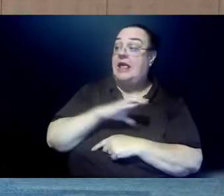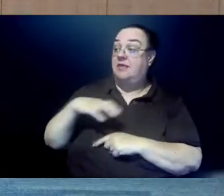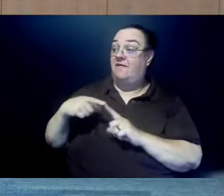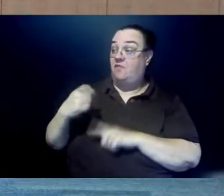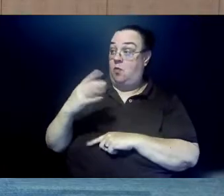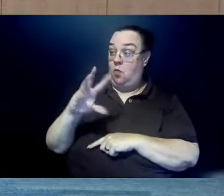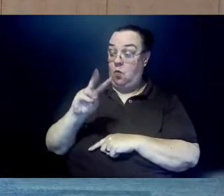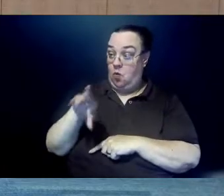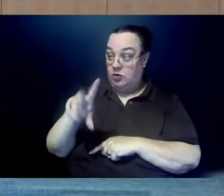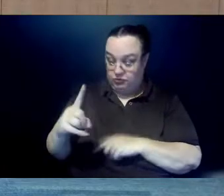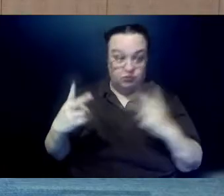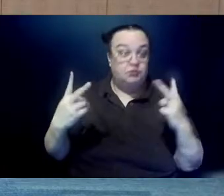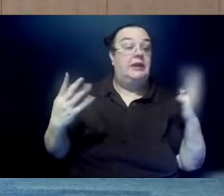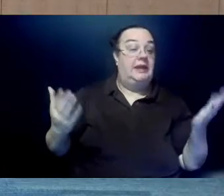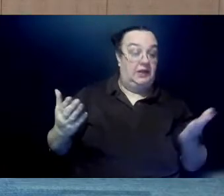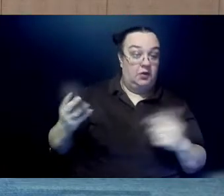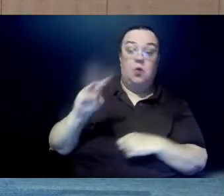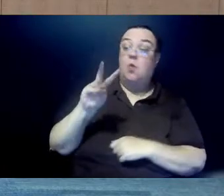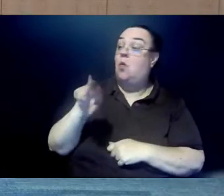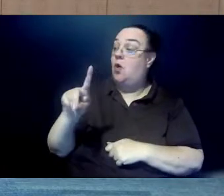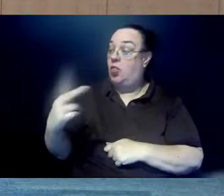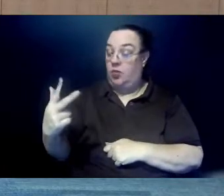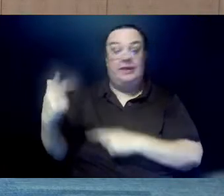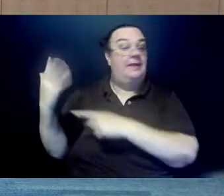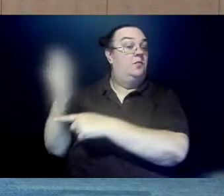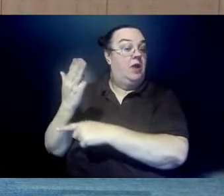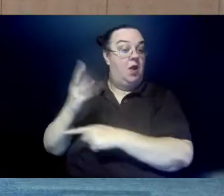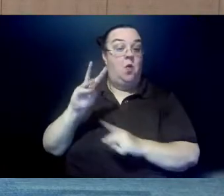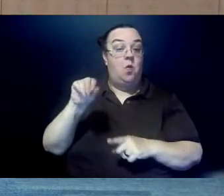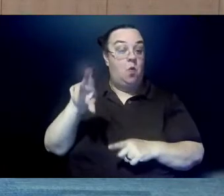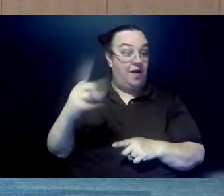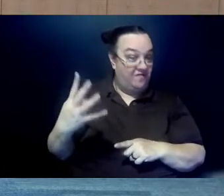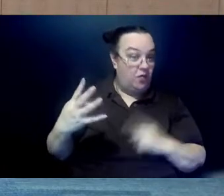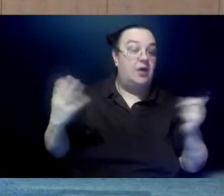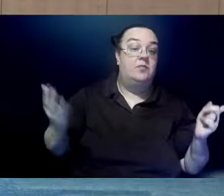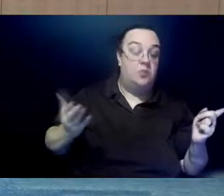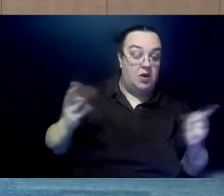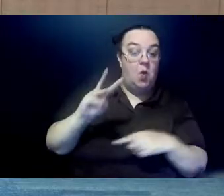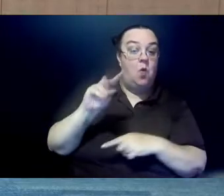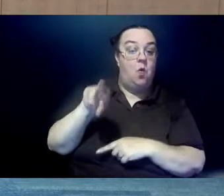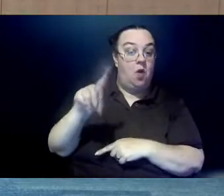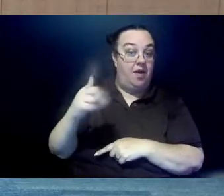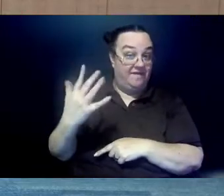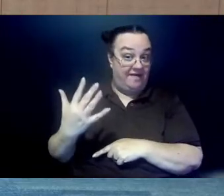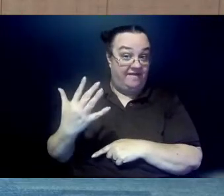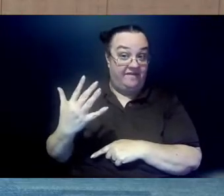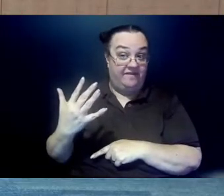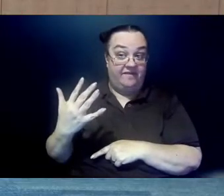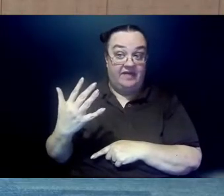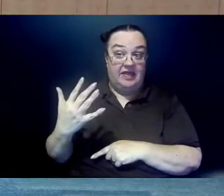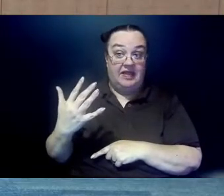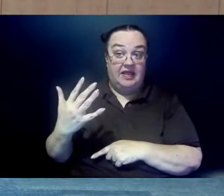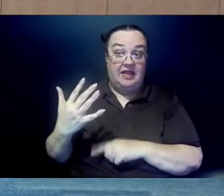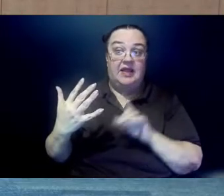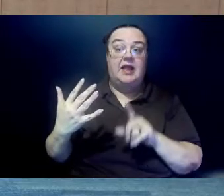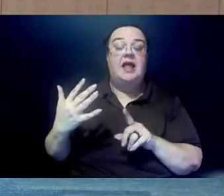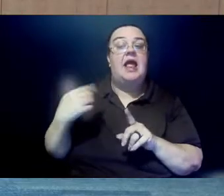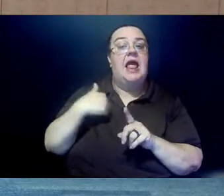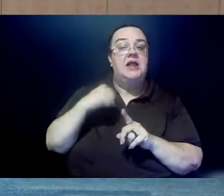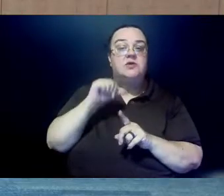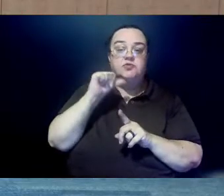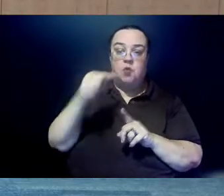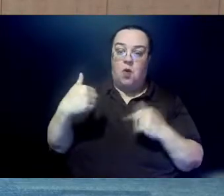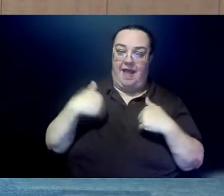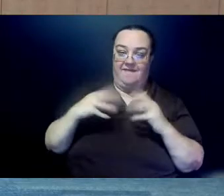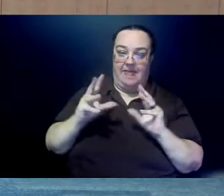2. Here. Ward 3. Present. Ward 4. Present. Ward 5. I don't have the